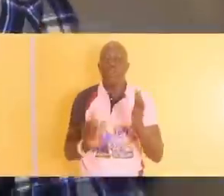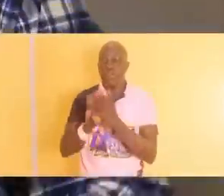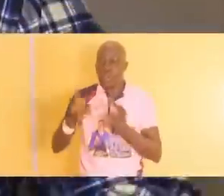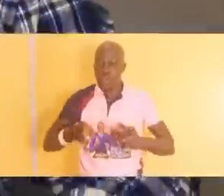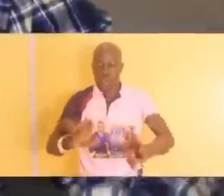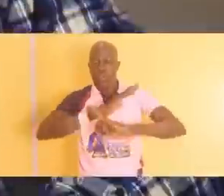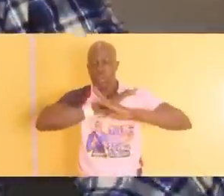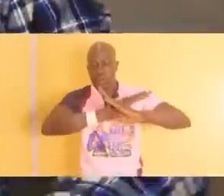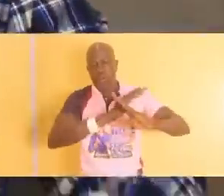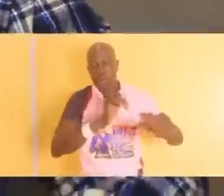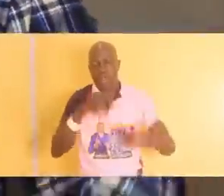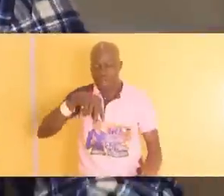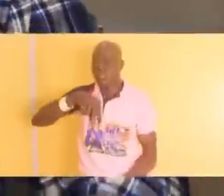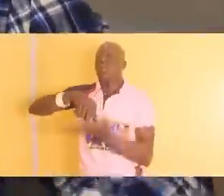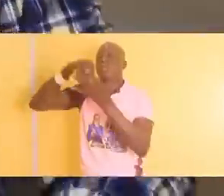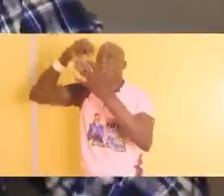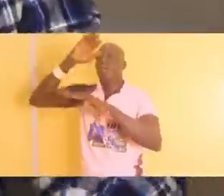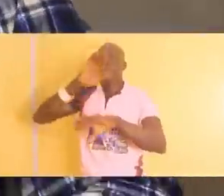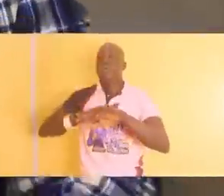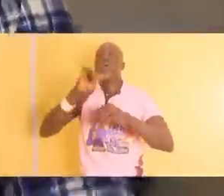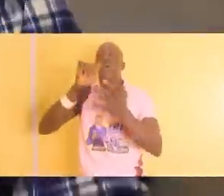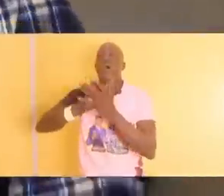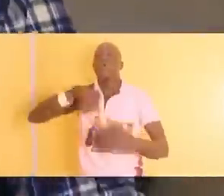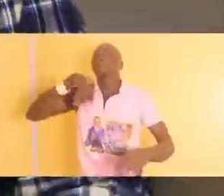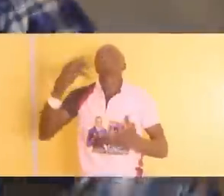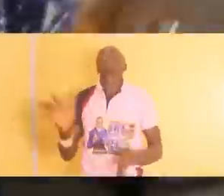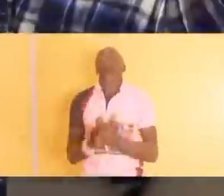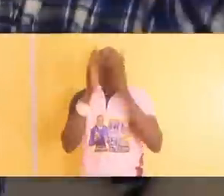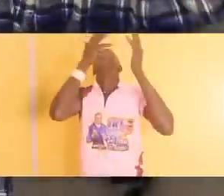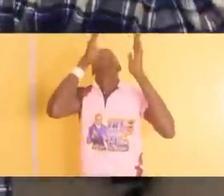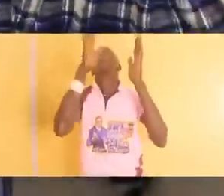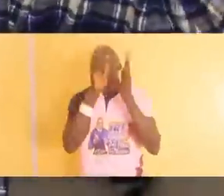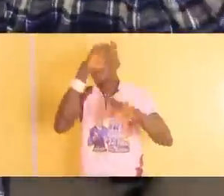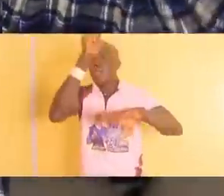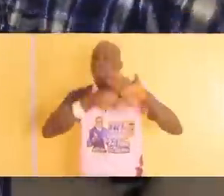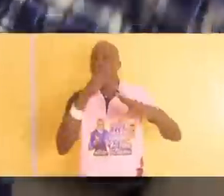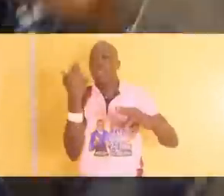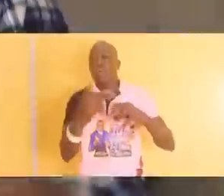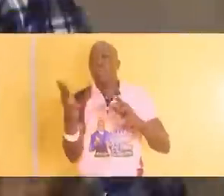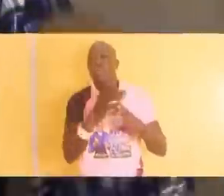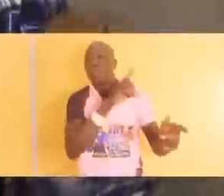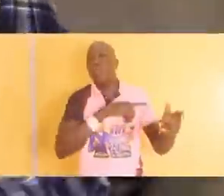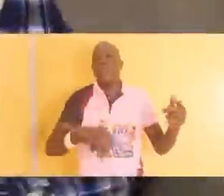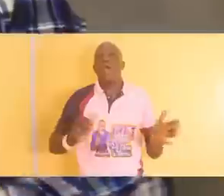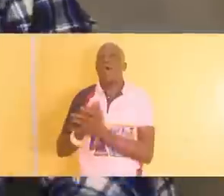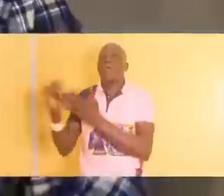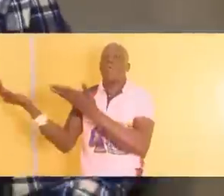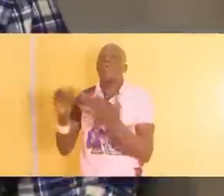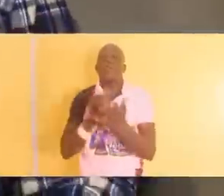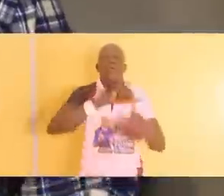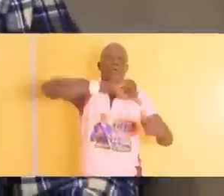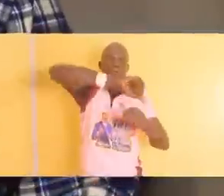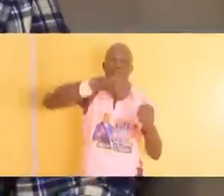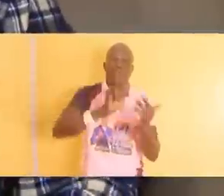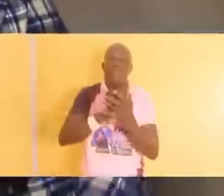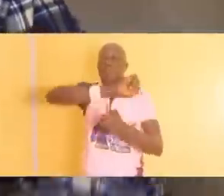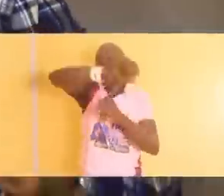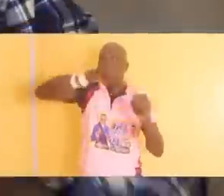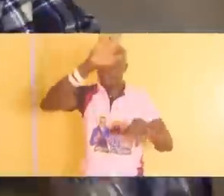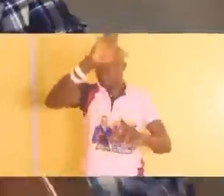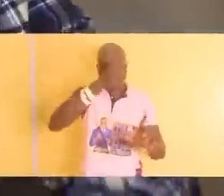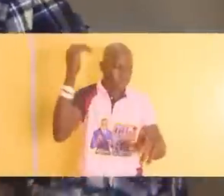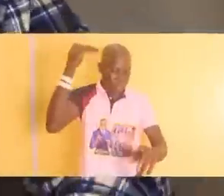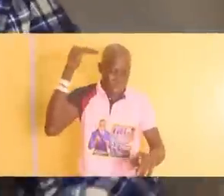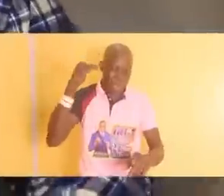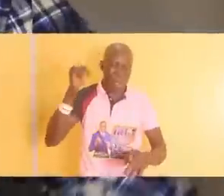All of you that your ways are blocked, stand on your feet. You will pray with seal. You will call the name of Jesus. You hold your heart. You anoint your head. Anoint